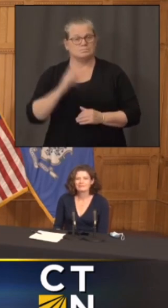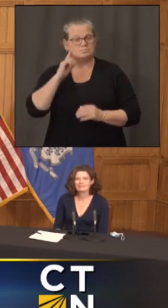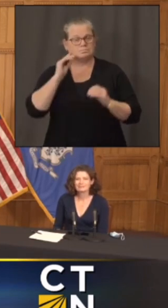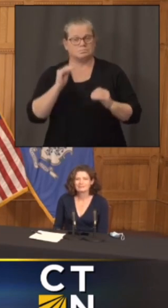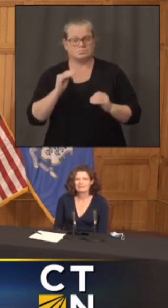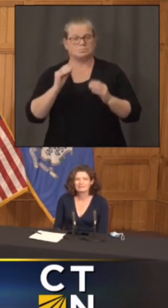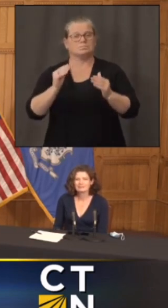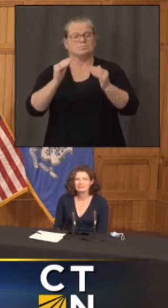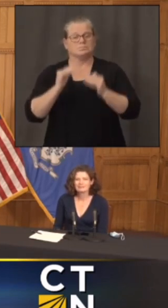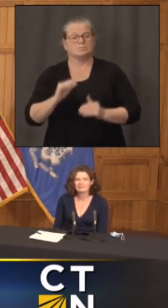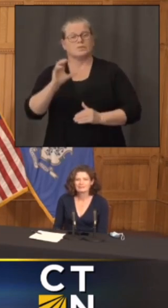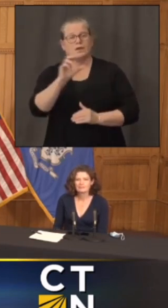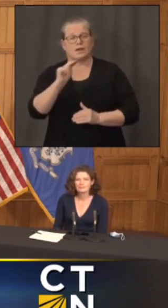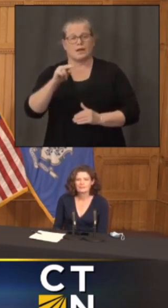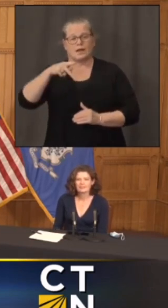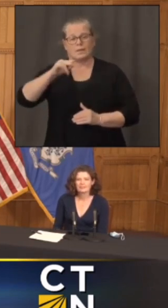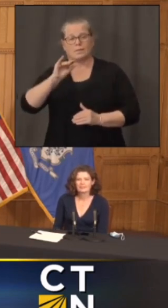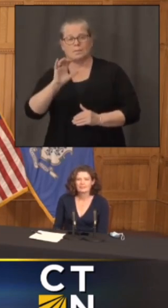Connecticut Public Media.